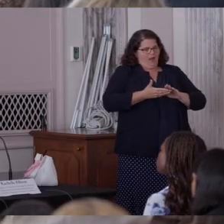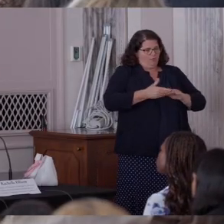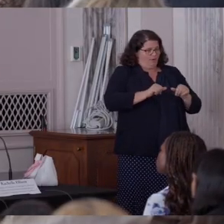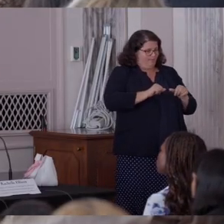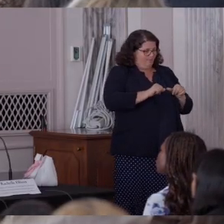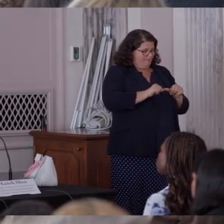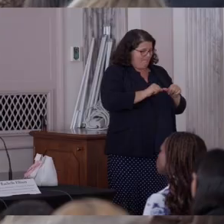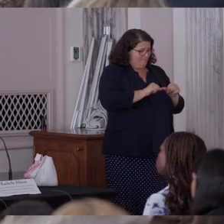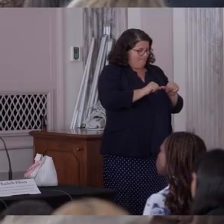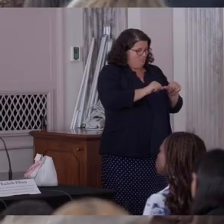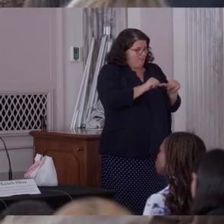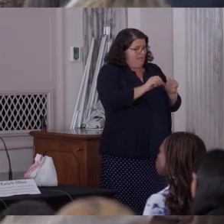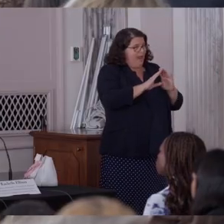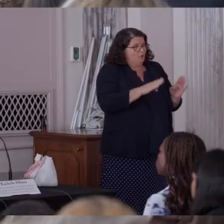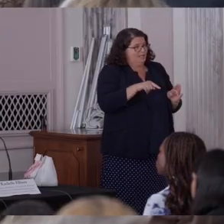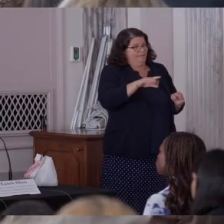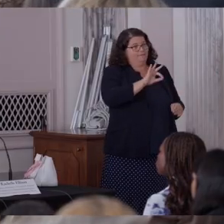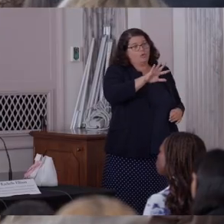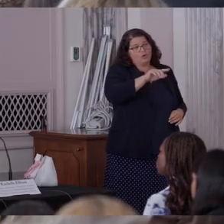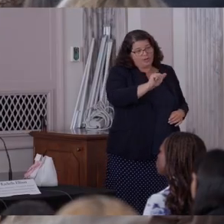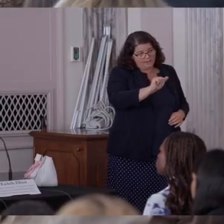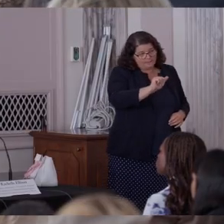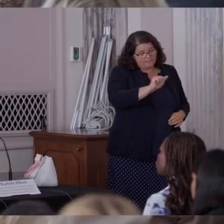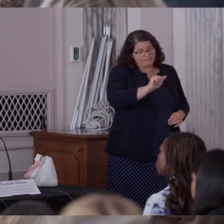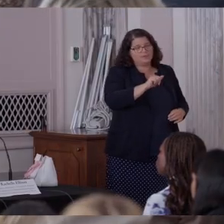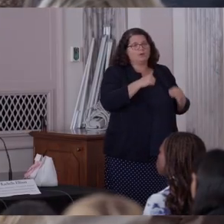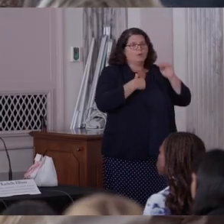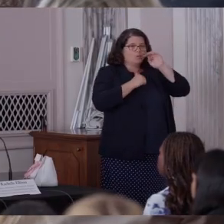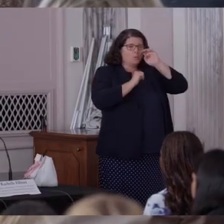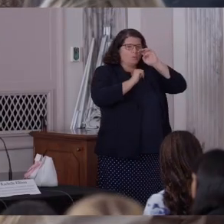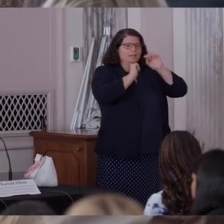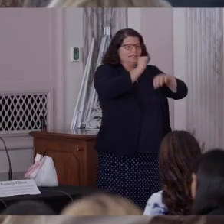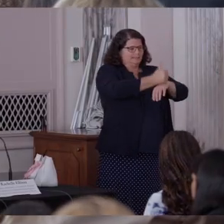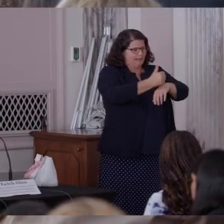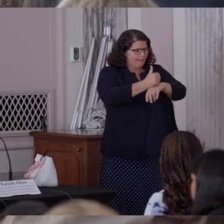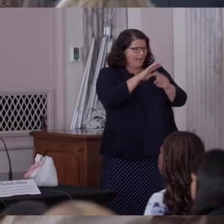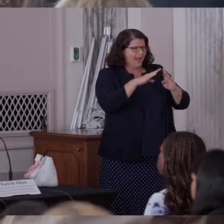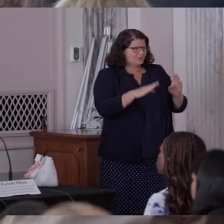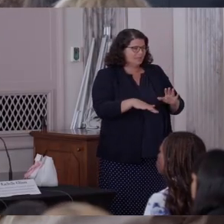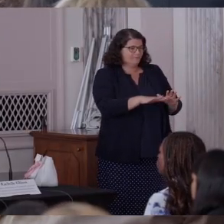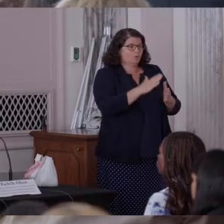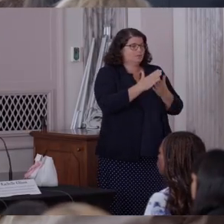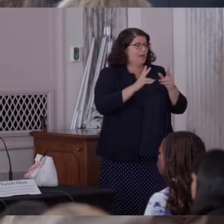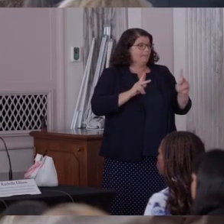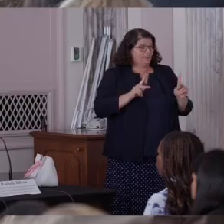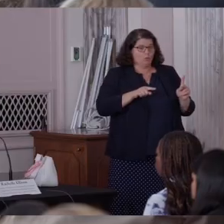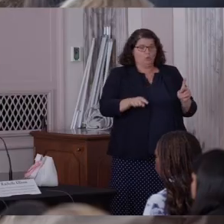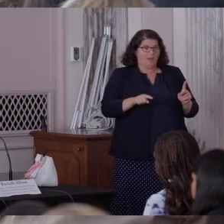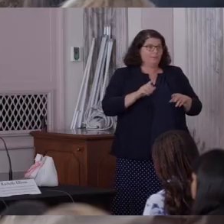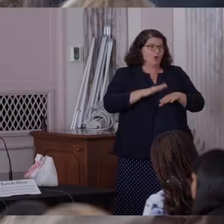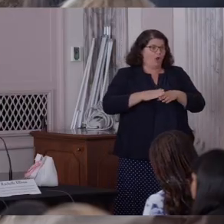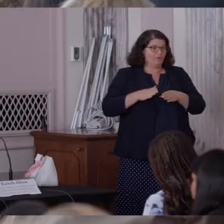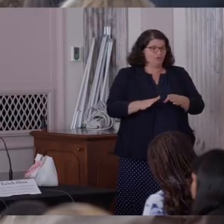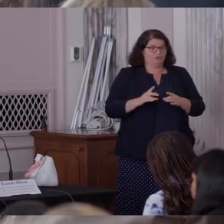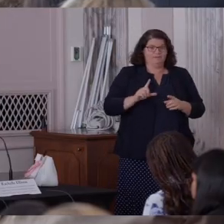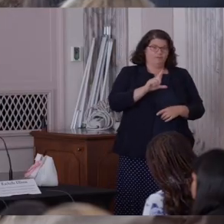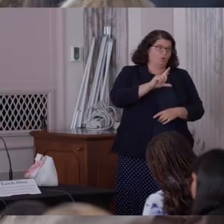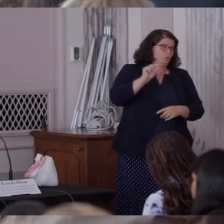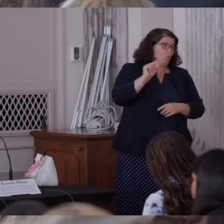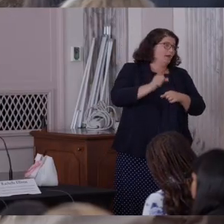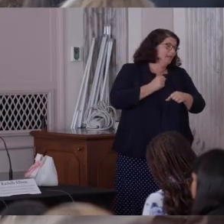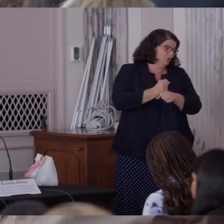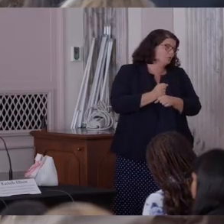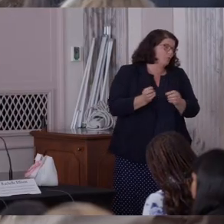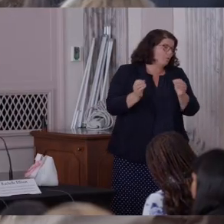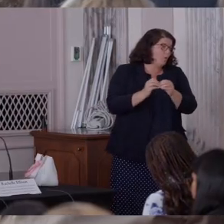serve. Some of those people had been on the streets for 20 plus years, and we were able to get them into permanent supportive housing,